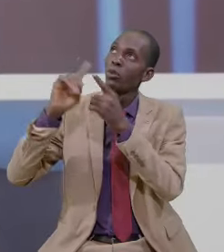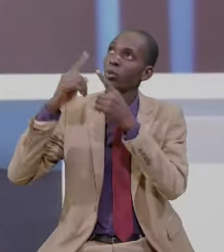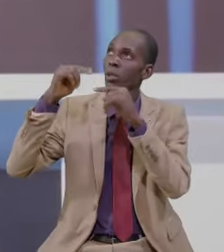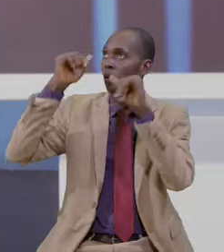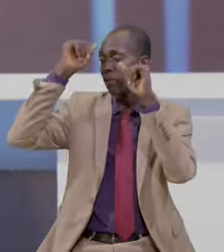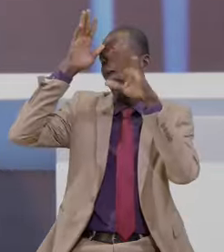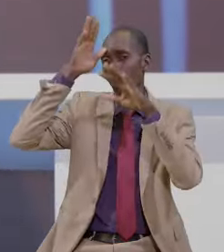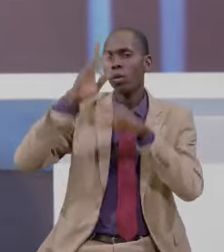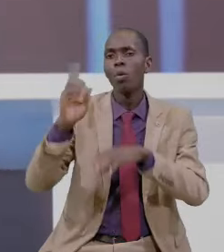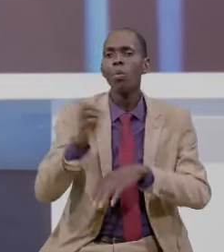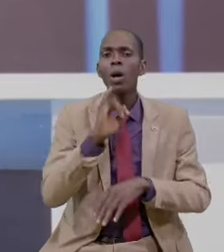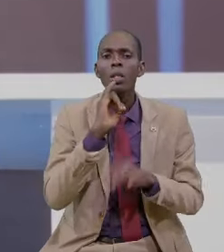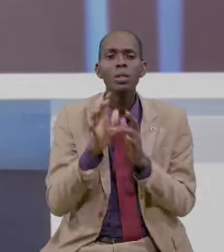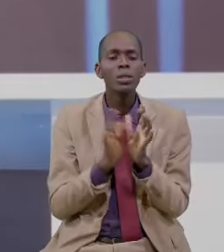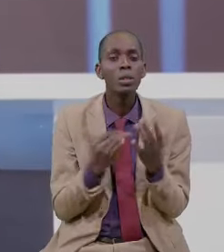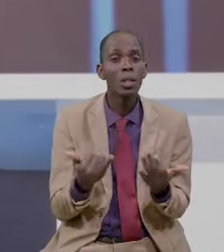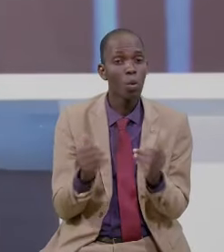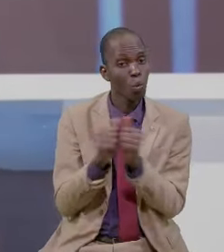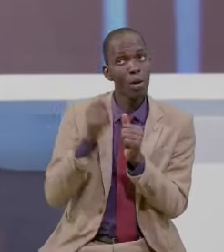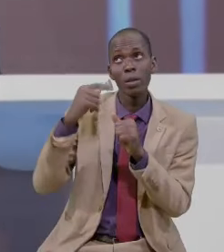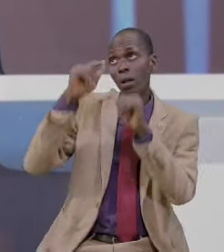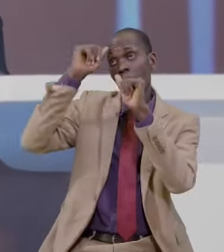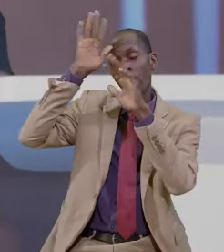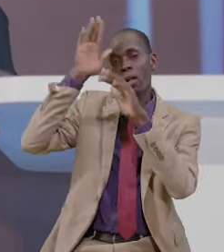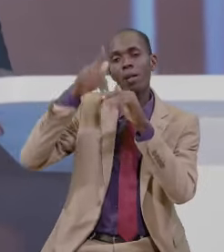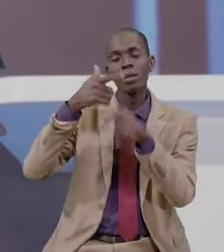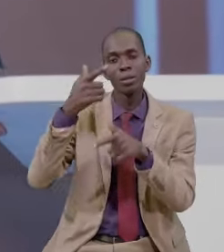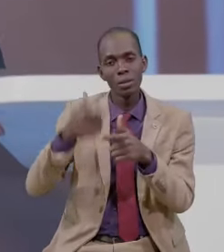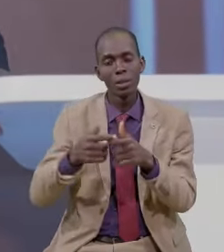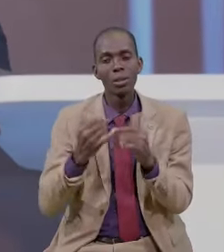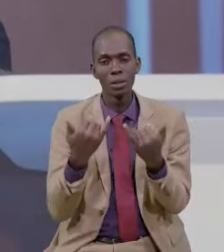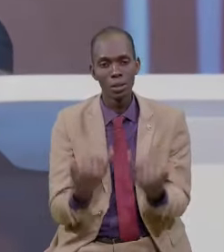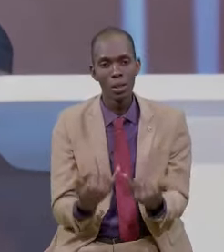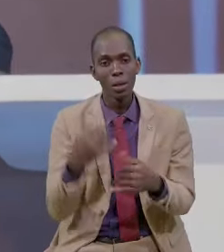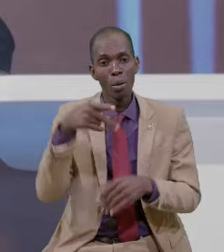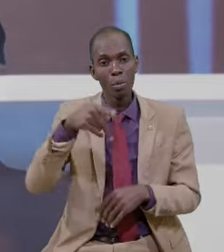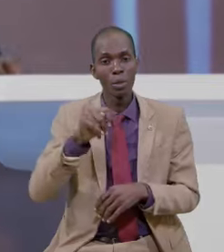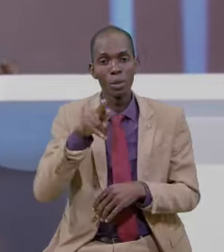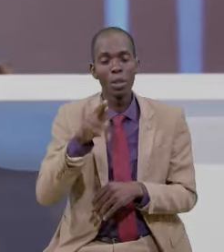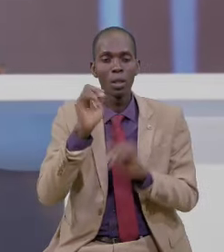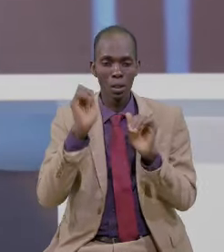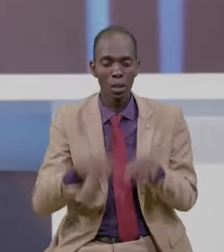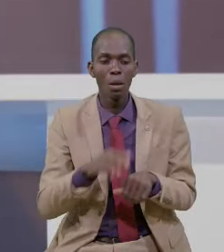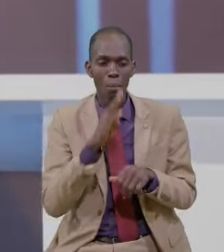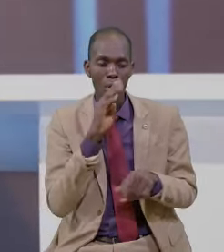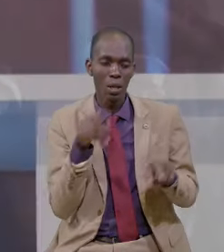now? Yes. Then Peter can be like him. Then you can be like